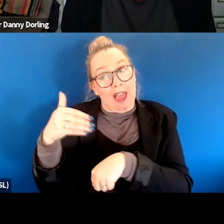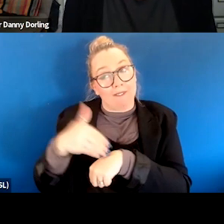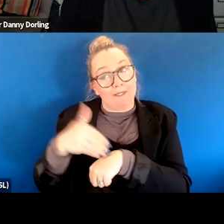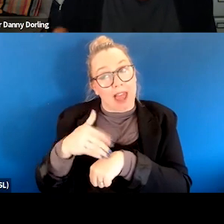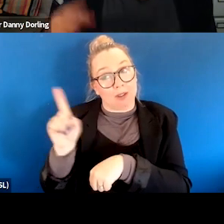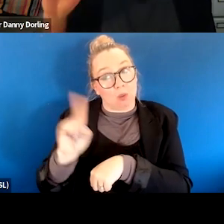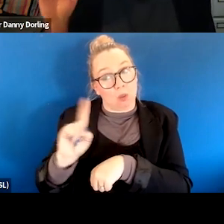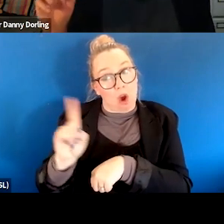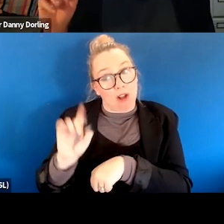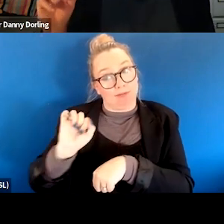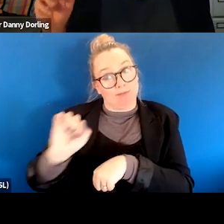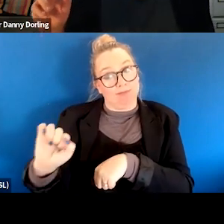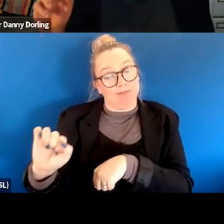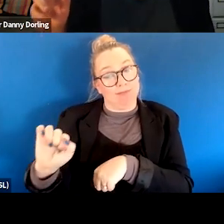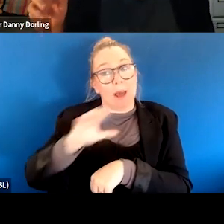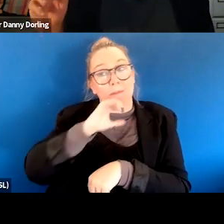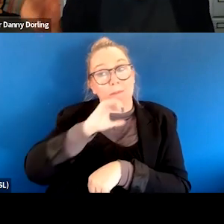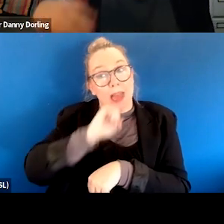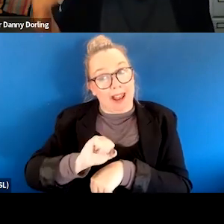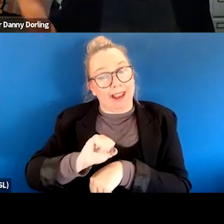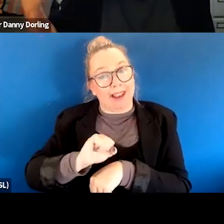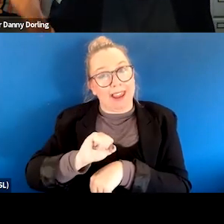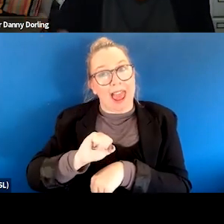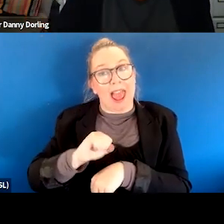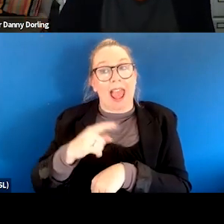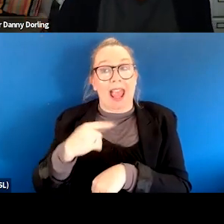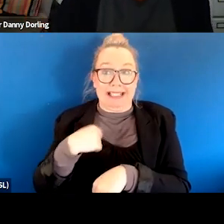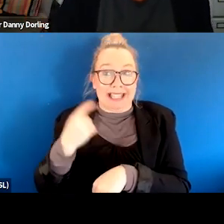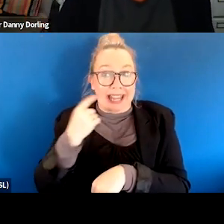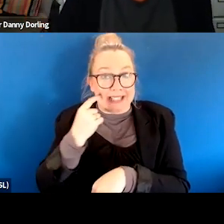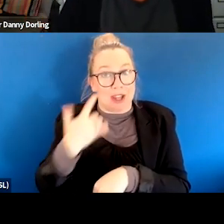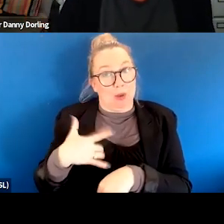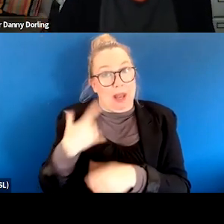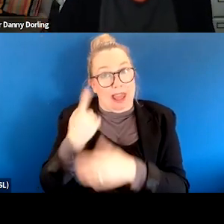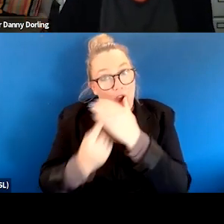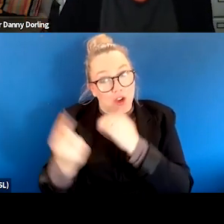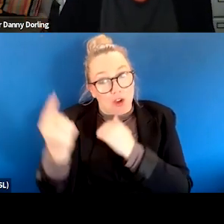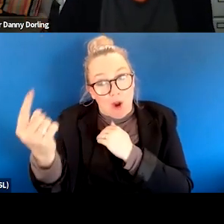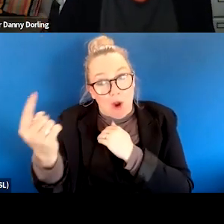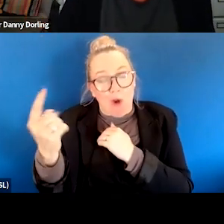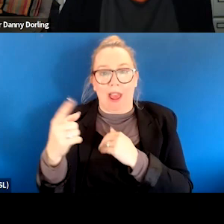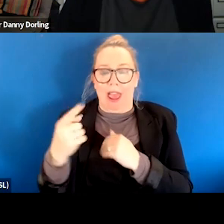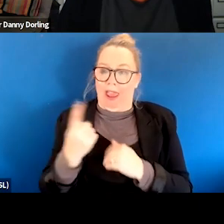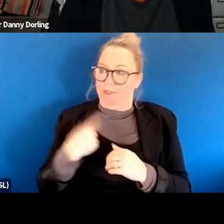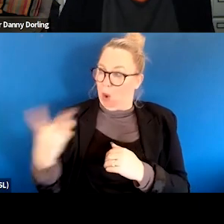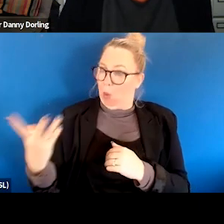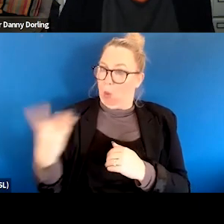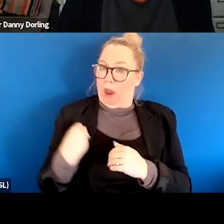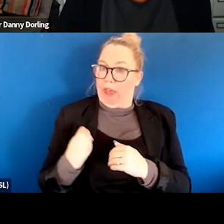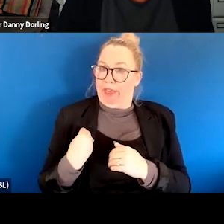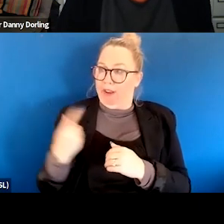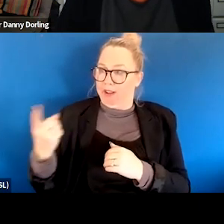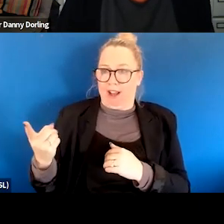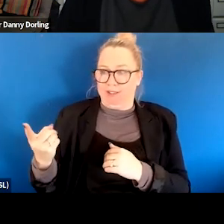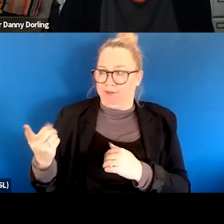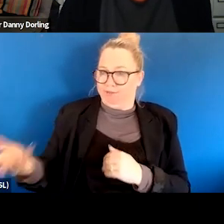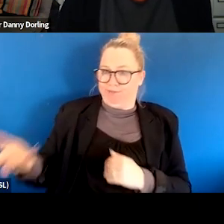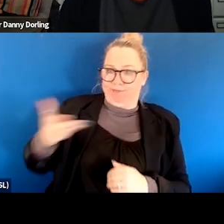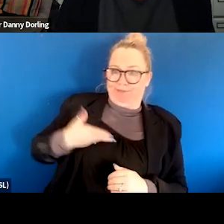own, rather than there's be 2 of you, because the chance of being infected is less from the other person in your household.